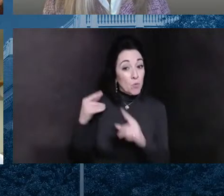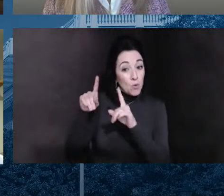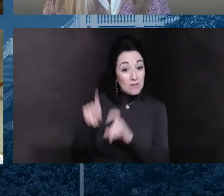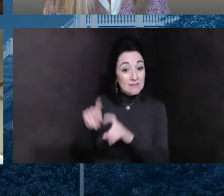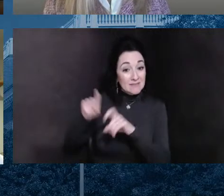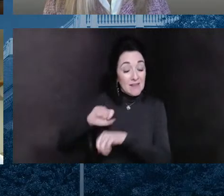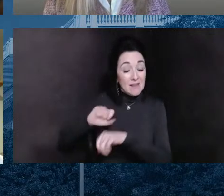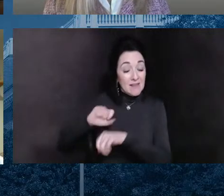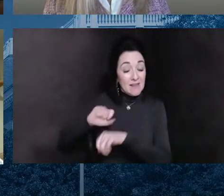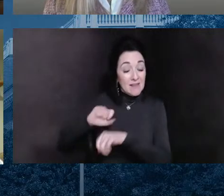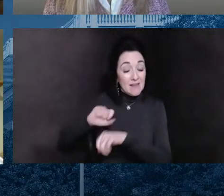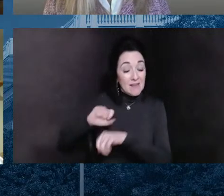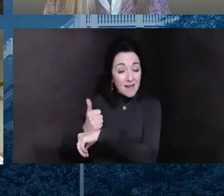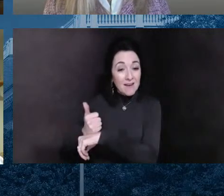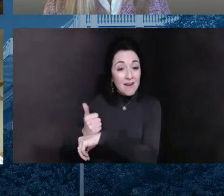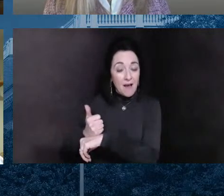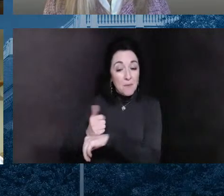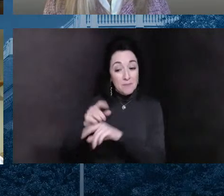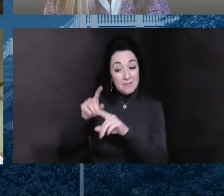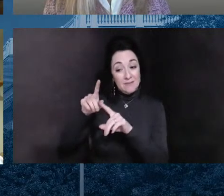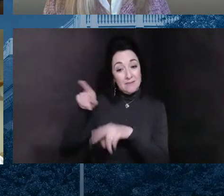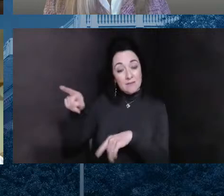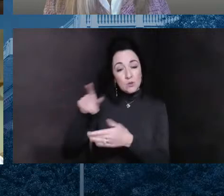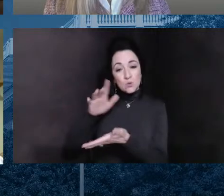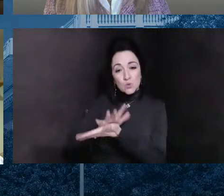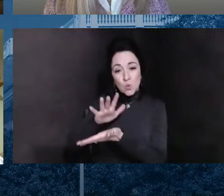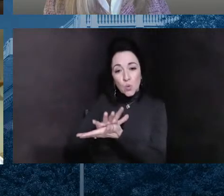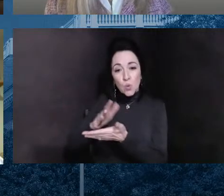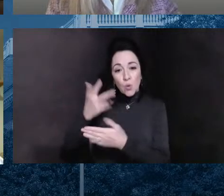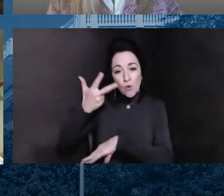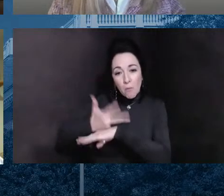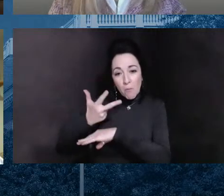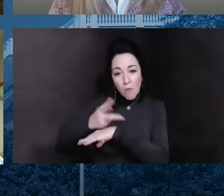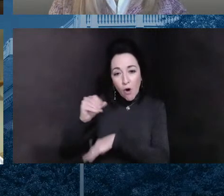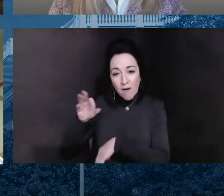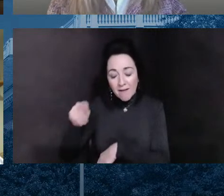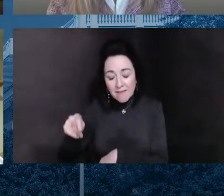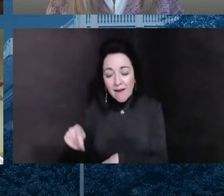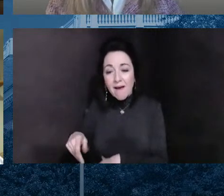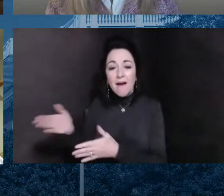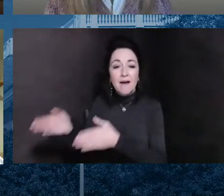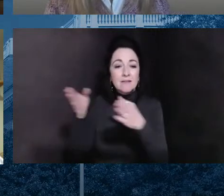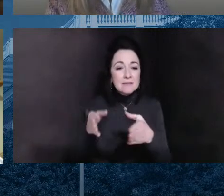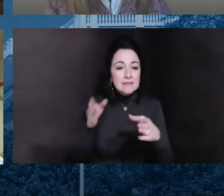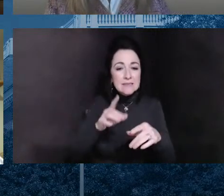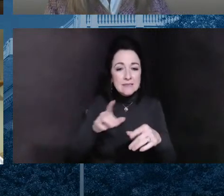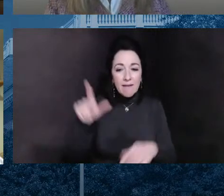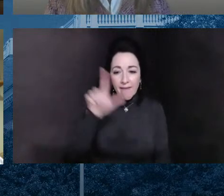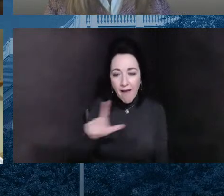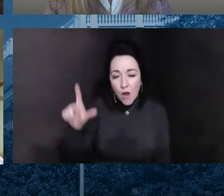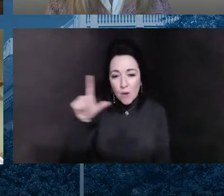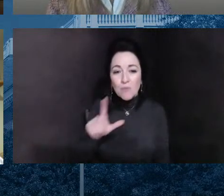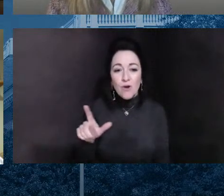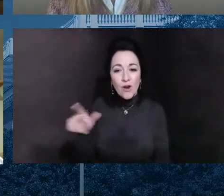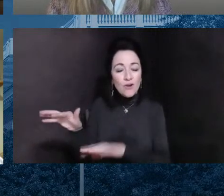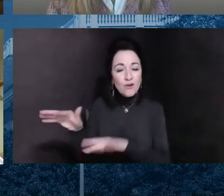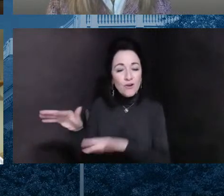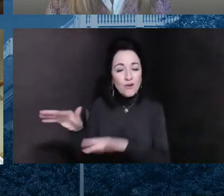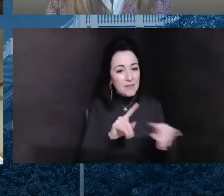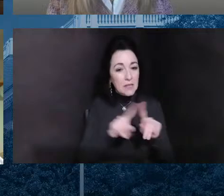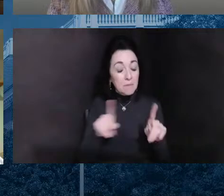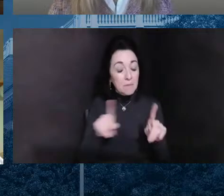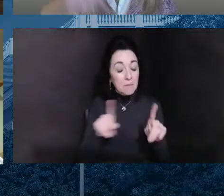local libraries within the community. It's a little bit different because you need that 15-minute period where you're